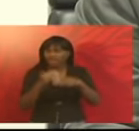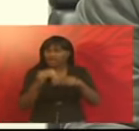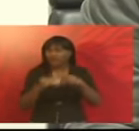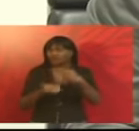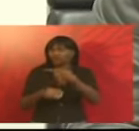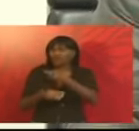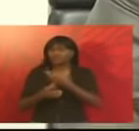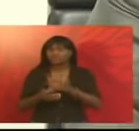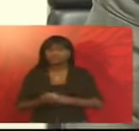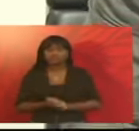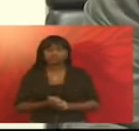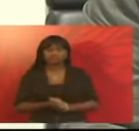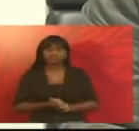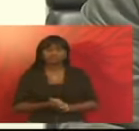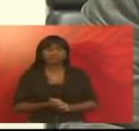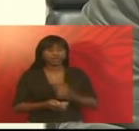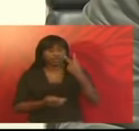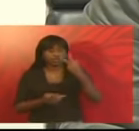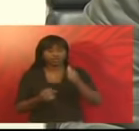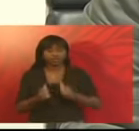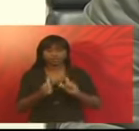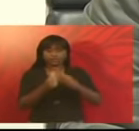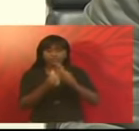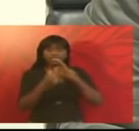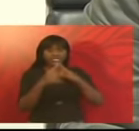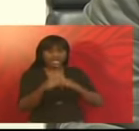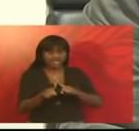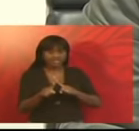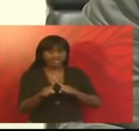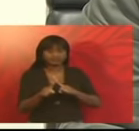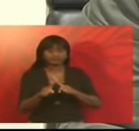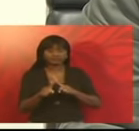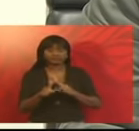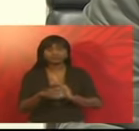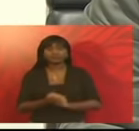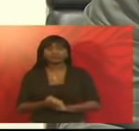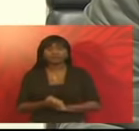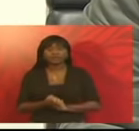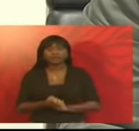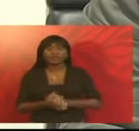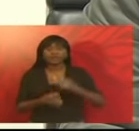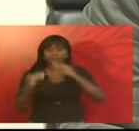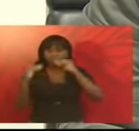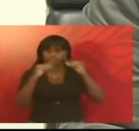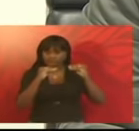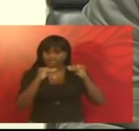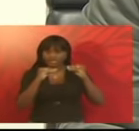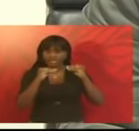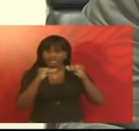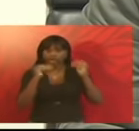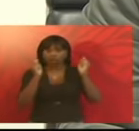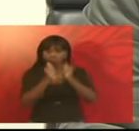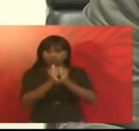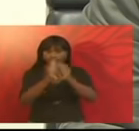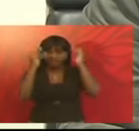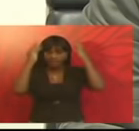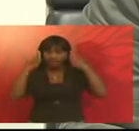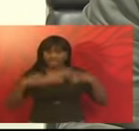Okay, 2 excellent questions. The first, I'm quite happy to be able to update you that there was in fact a meeting convened by the Minister of